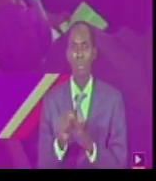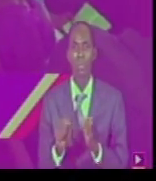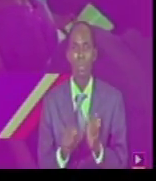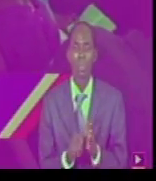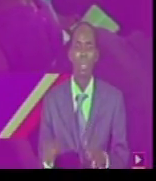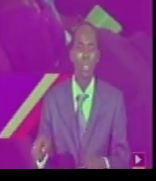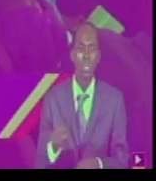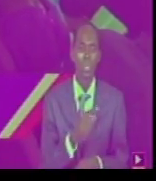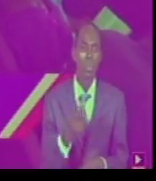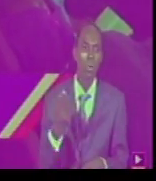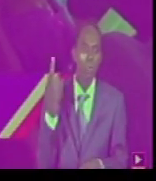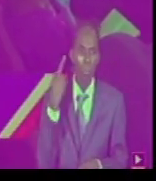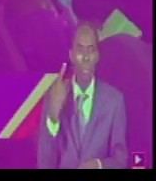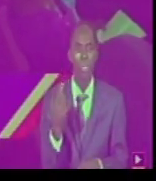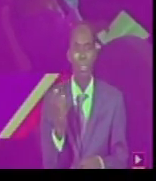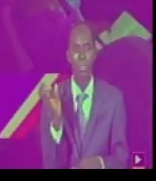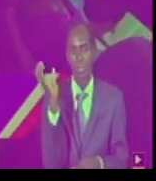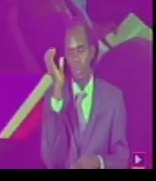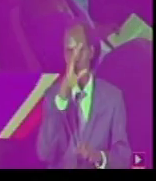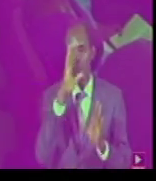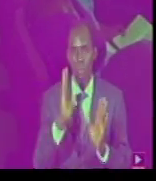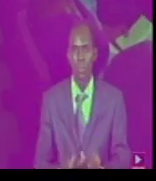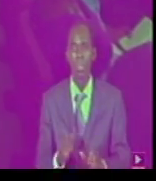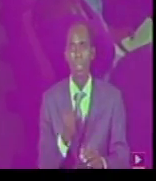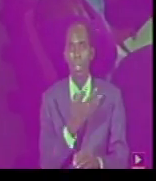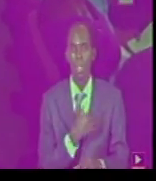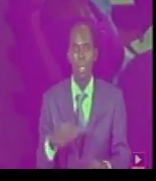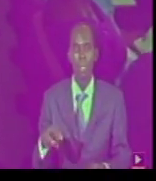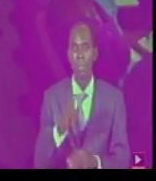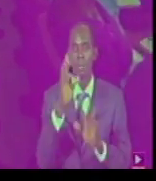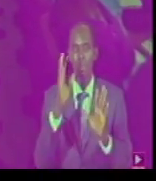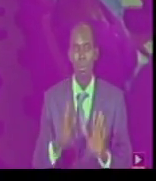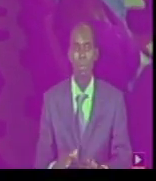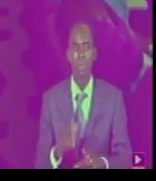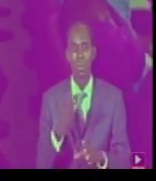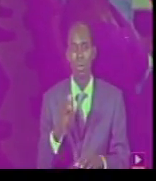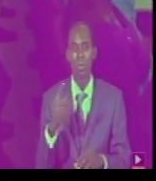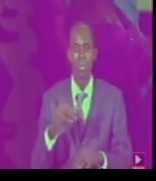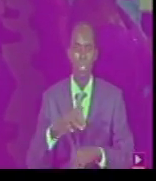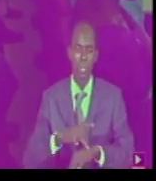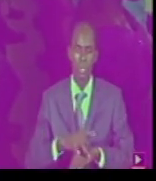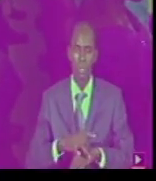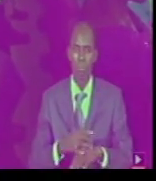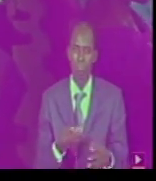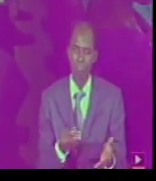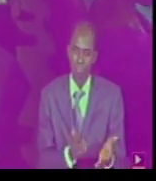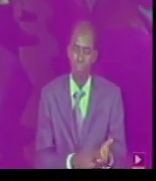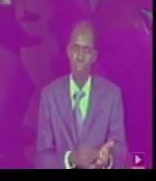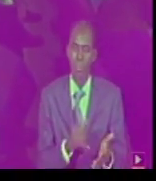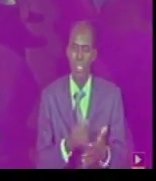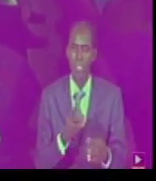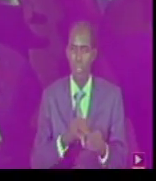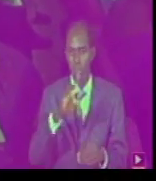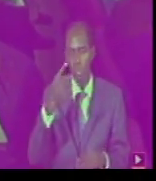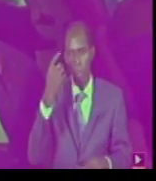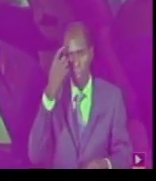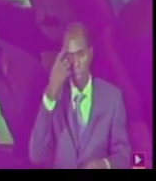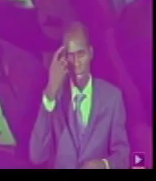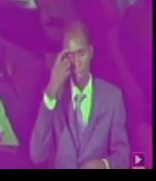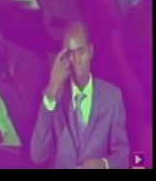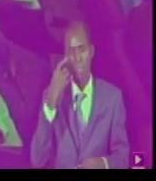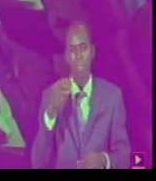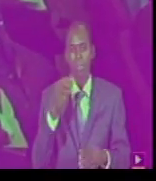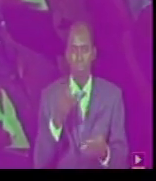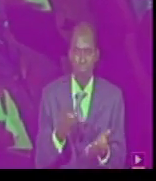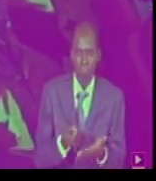they were in the Old Testament, strangers and pilgrims on the earth. Mark it down in your mind. Note it down on your